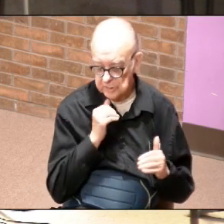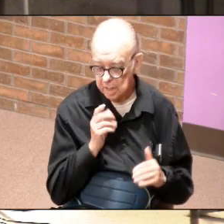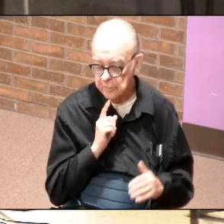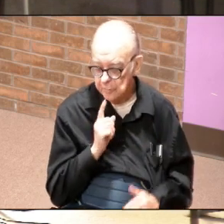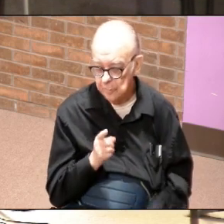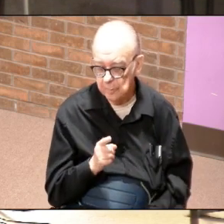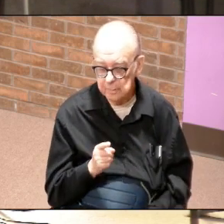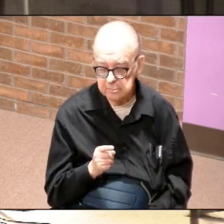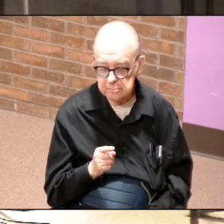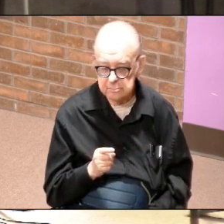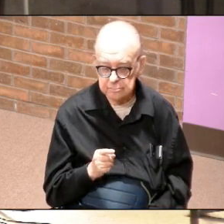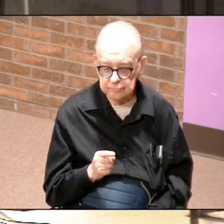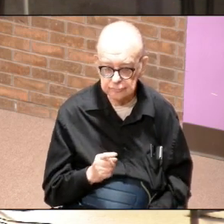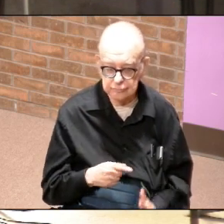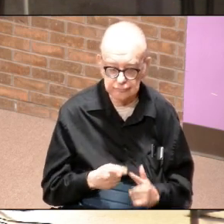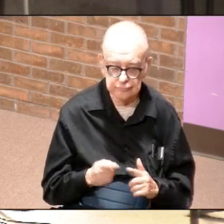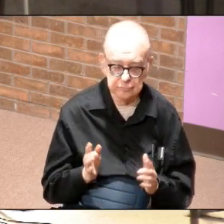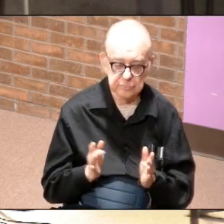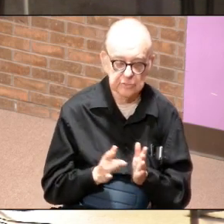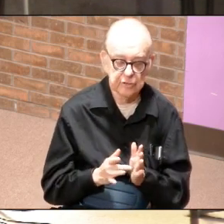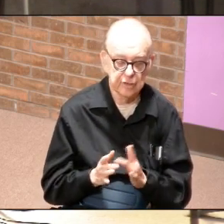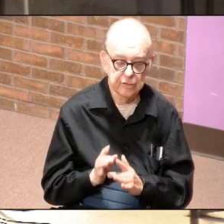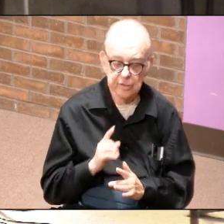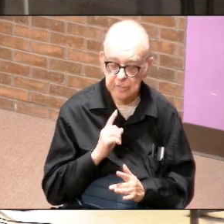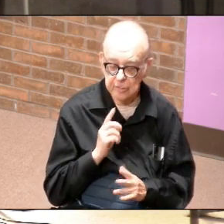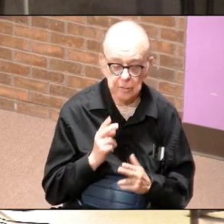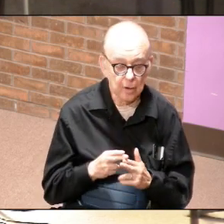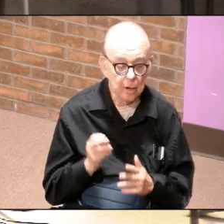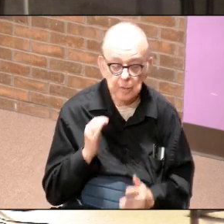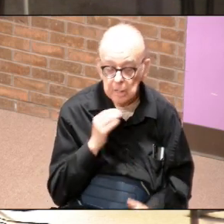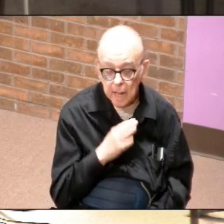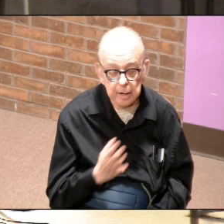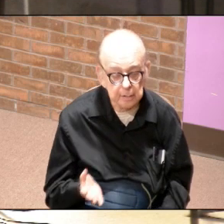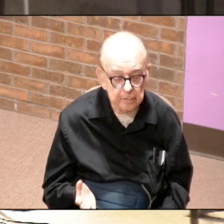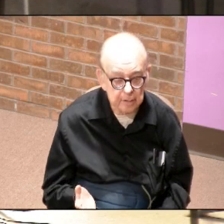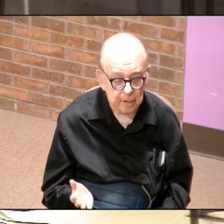true, then Jesus is a liar.